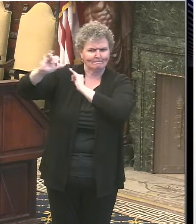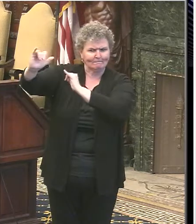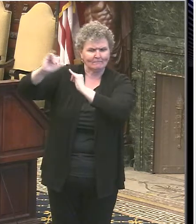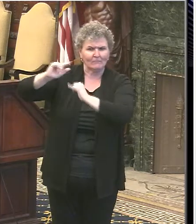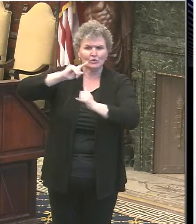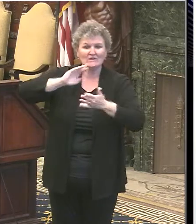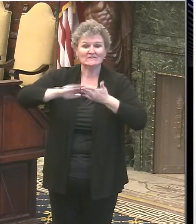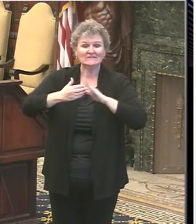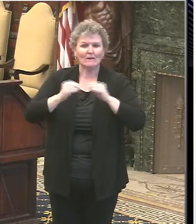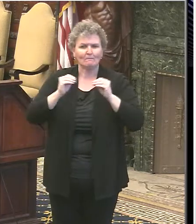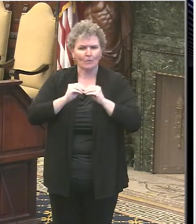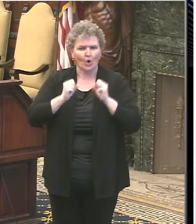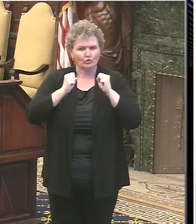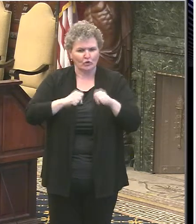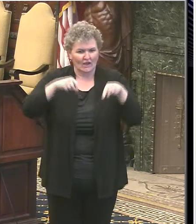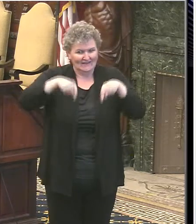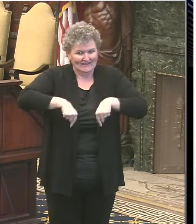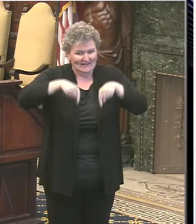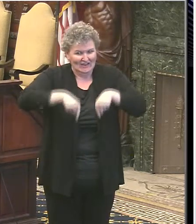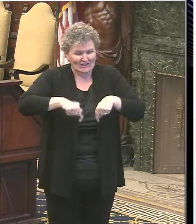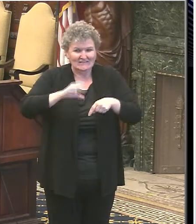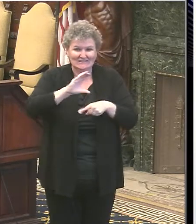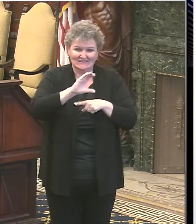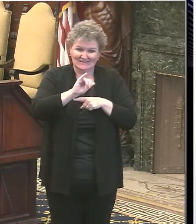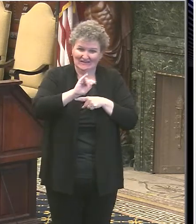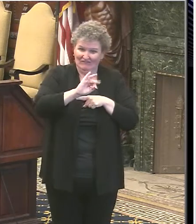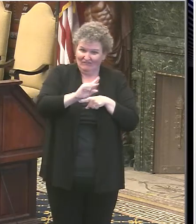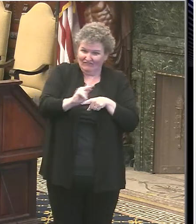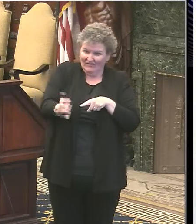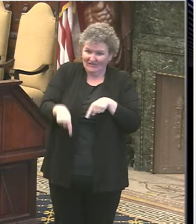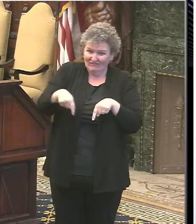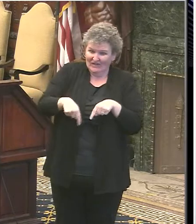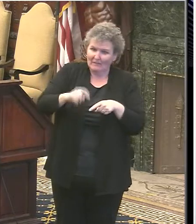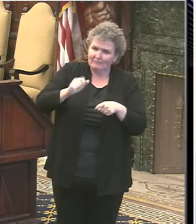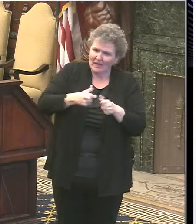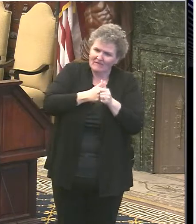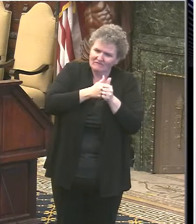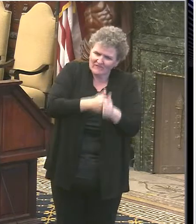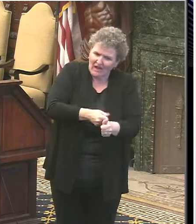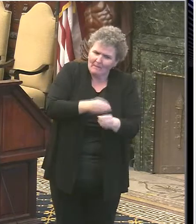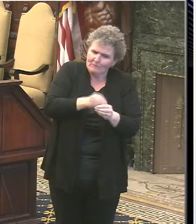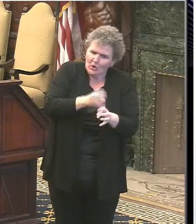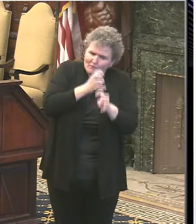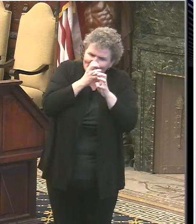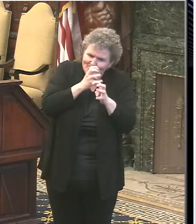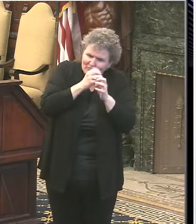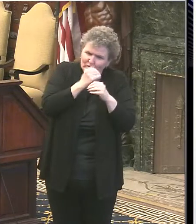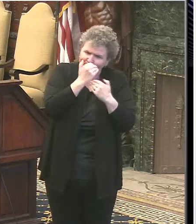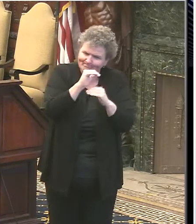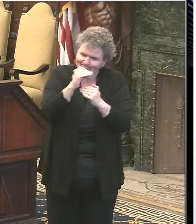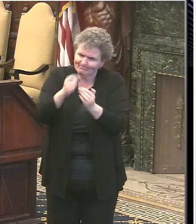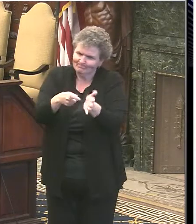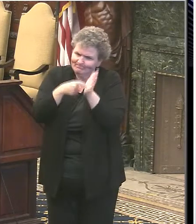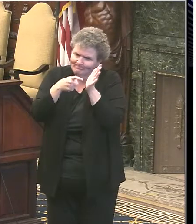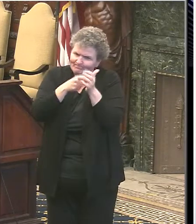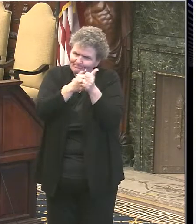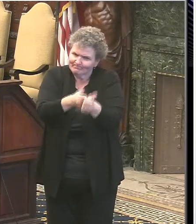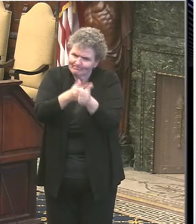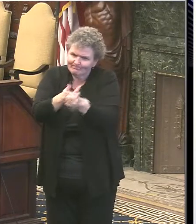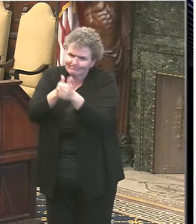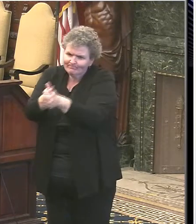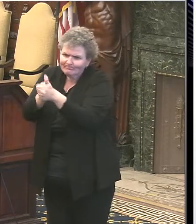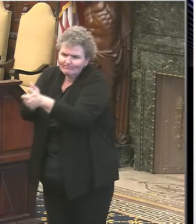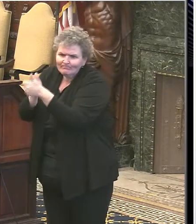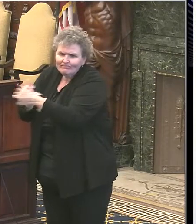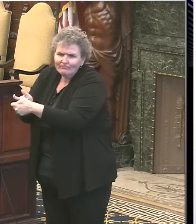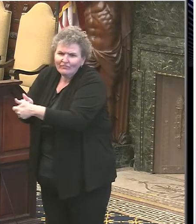that for people in the city of Philadelphia, they have to follow the more restrictive requirements. They have to follow the city rules. People outside the city of